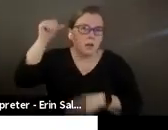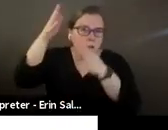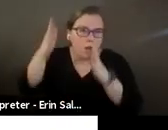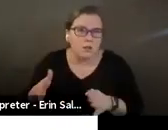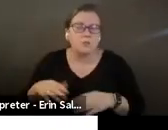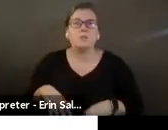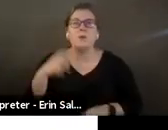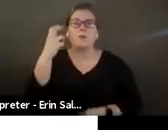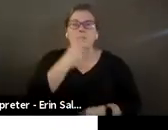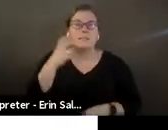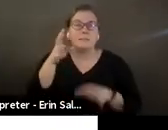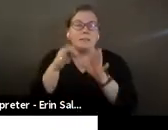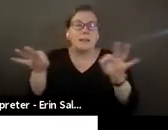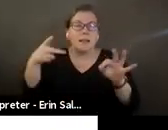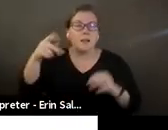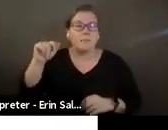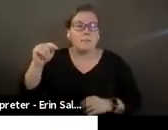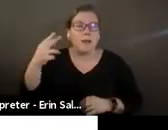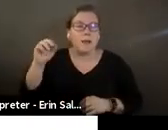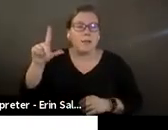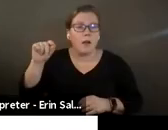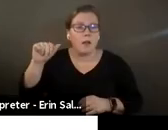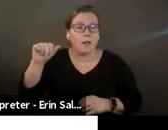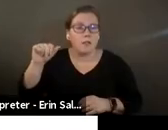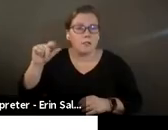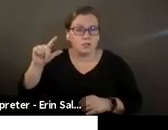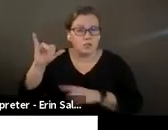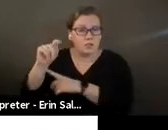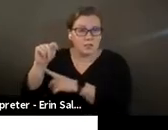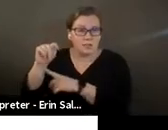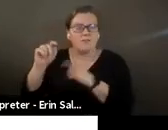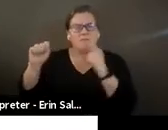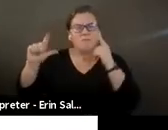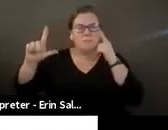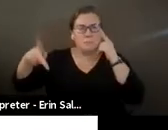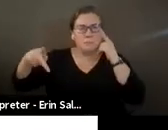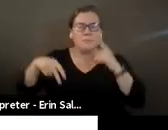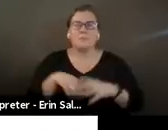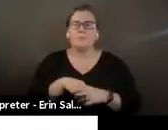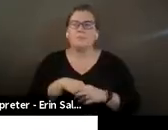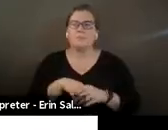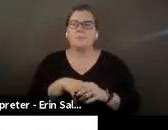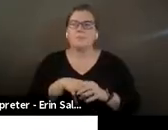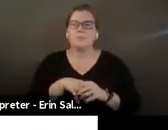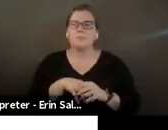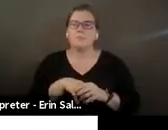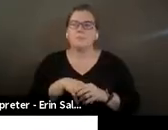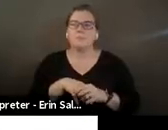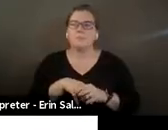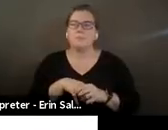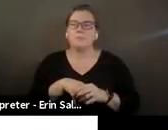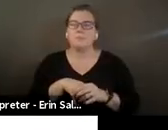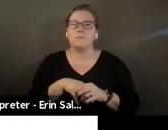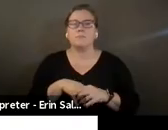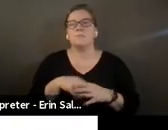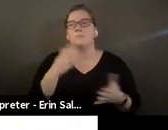your speech language pathologist if you were getting a speech device. On this application, that might